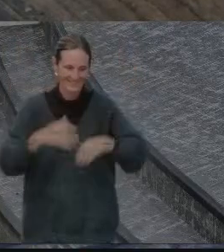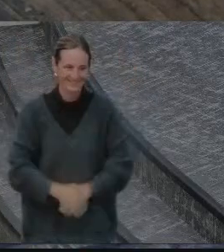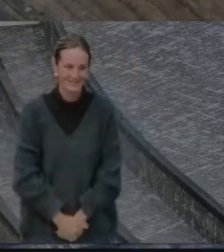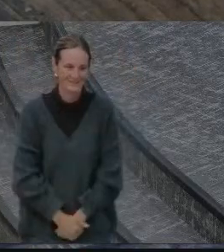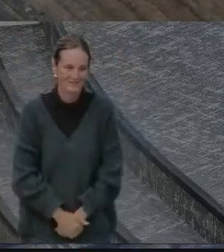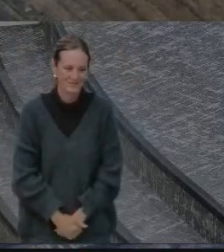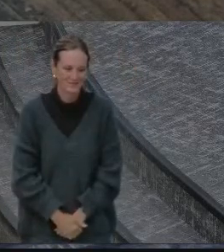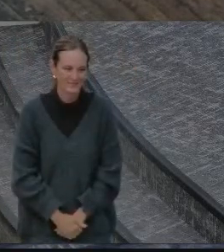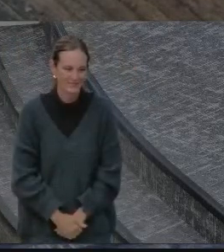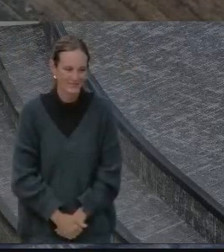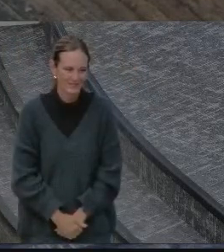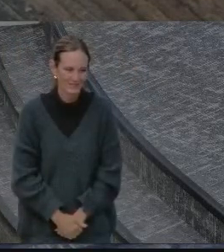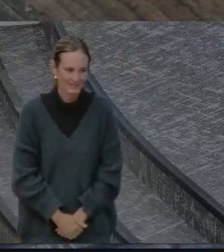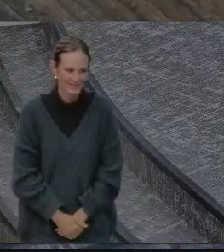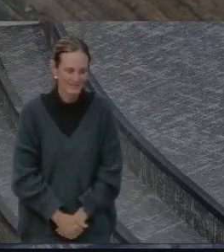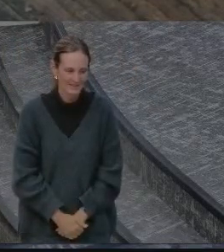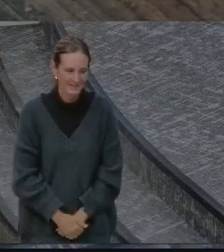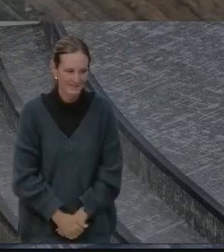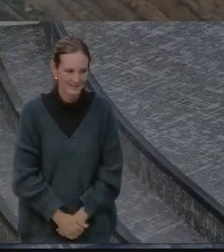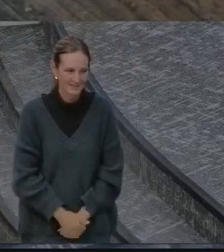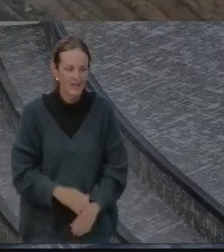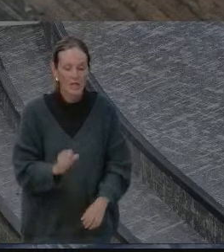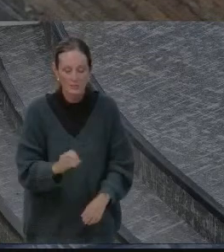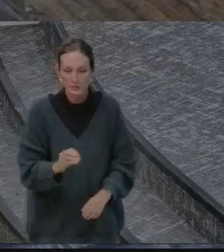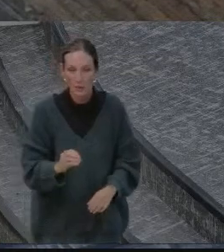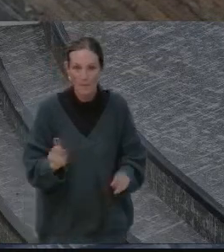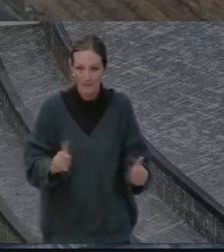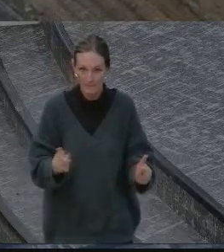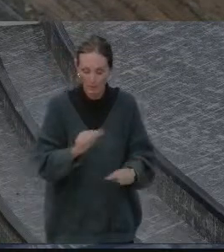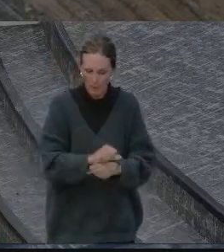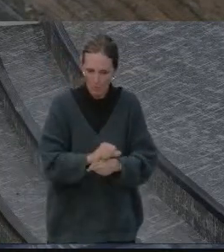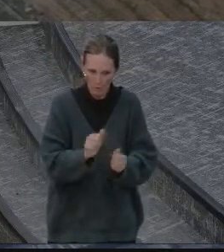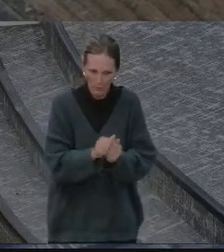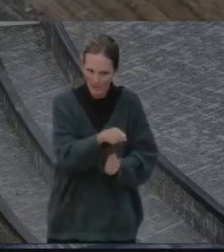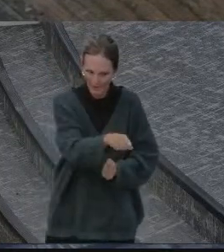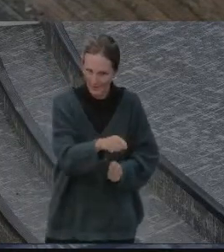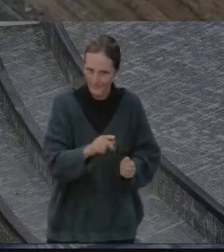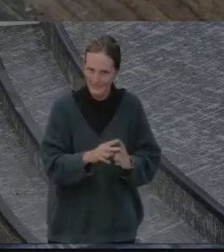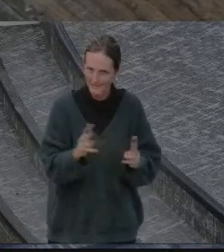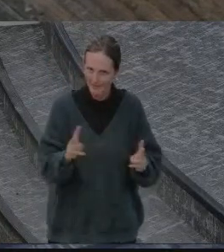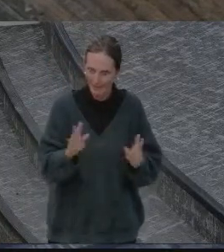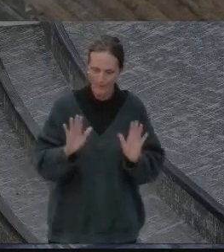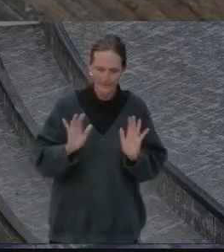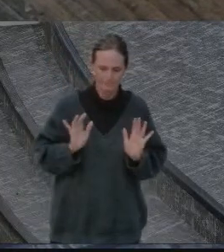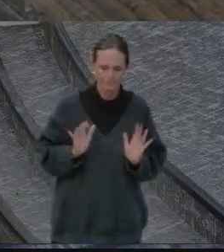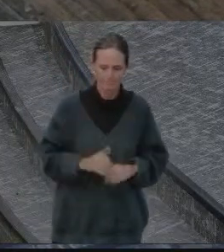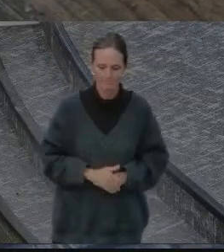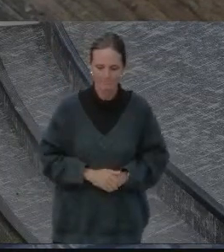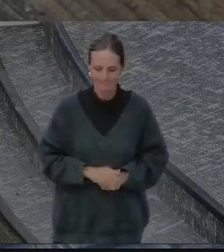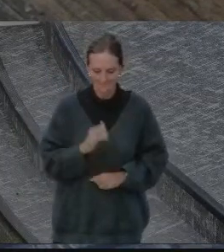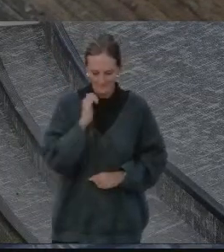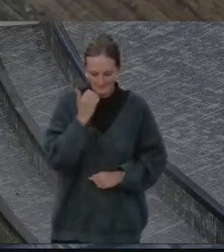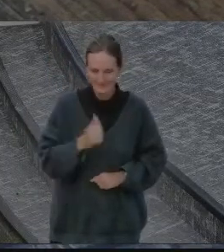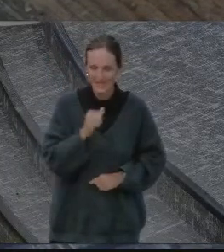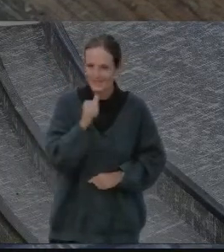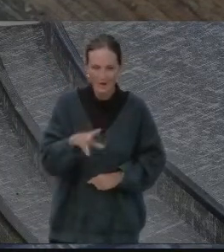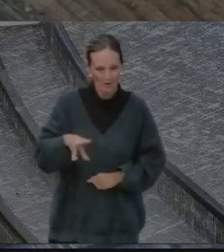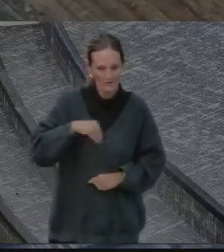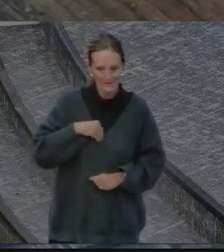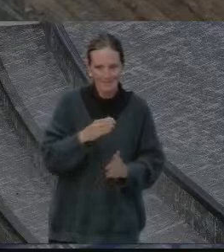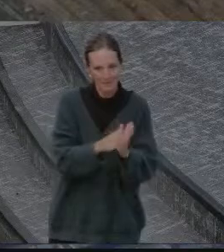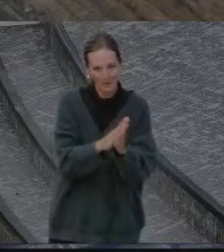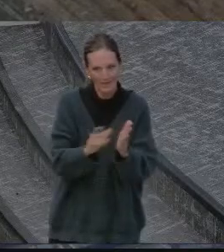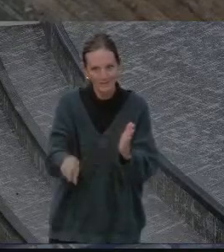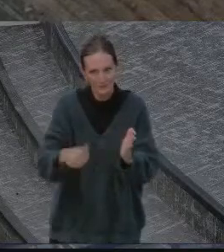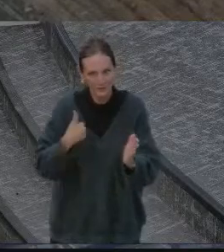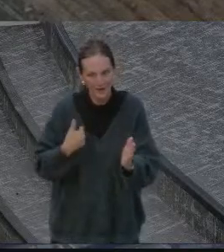And having worked with Byron at the Department of Audits, he's very modest, so he's not going to really accept the praise that he deserves. But Byron, if you'll step